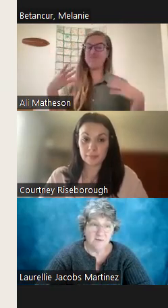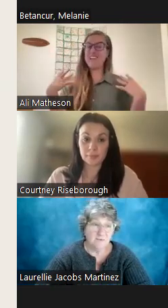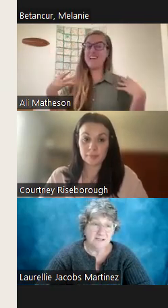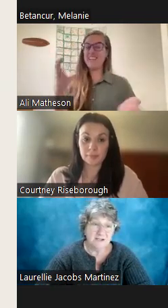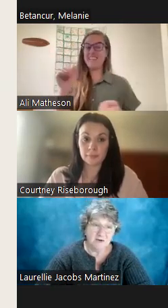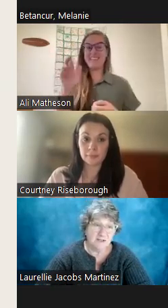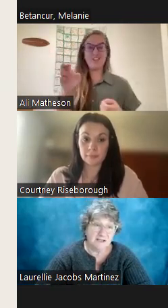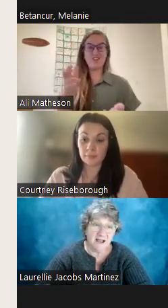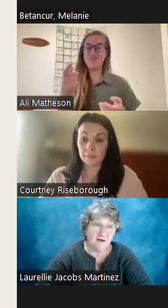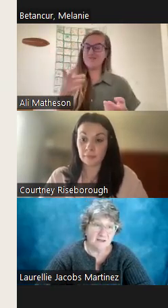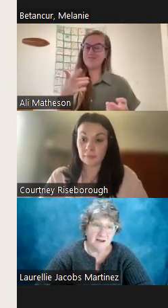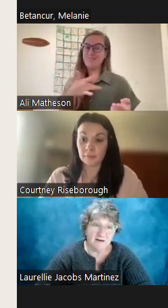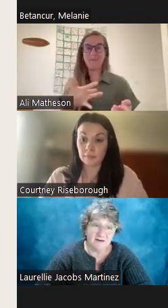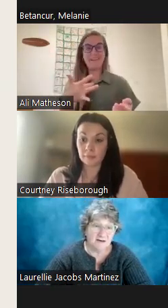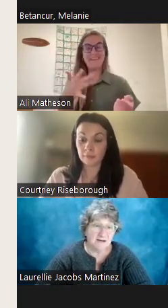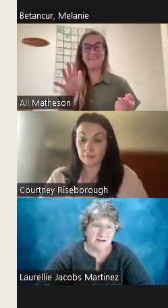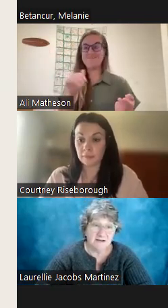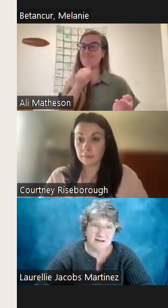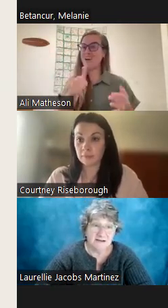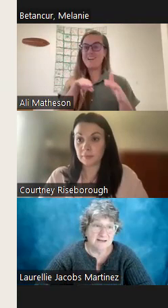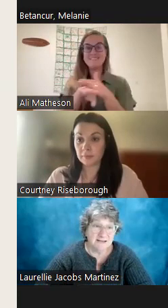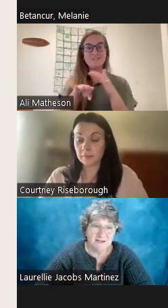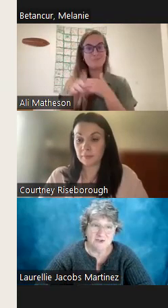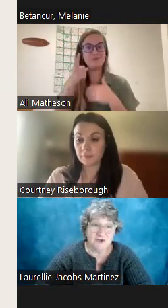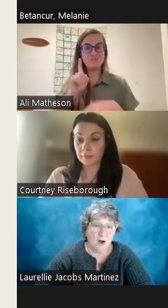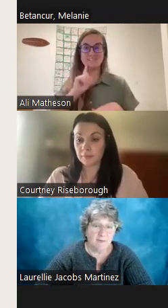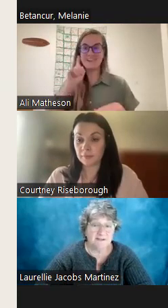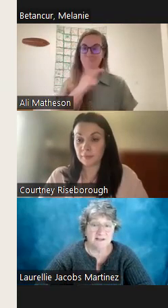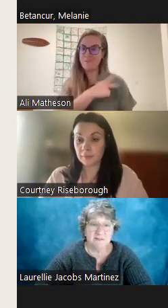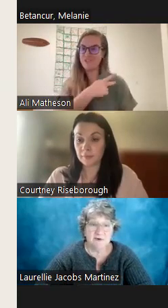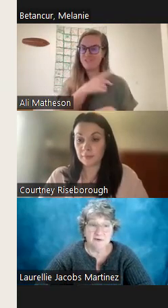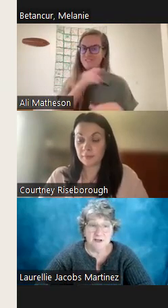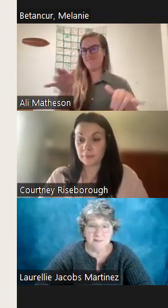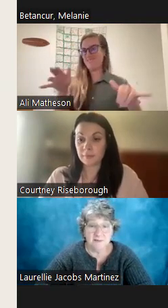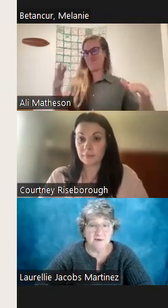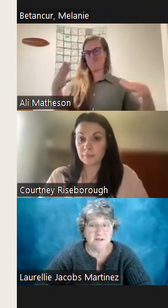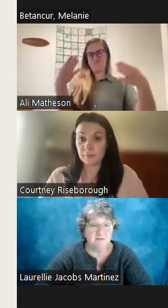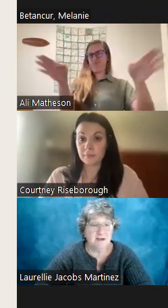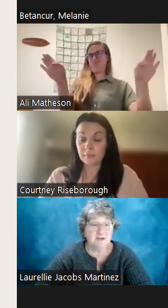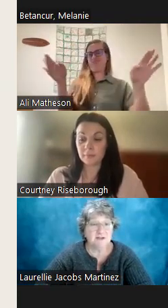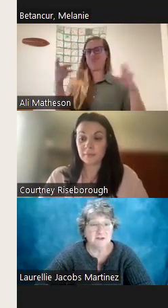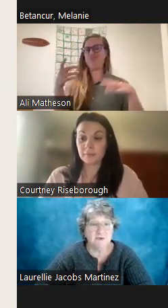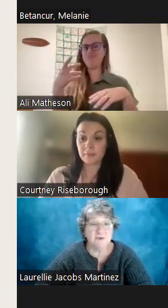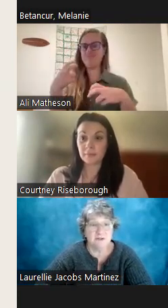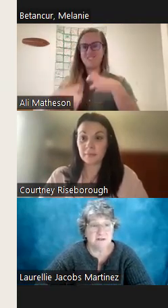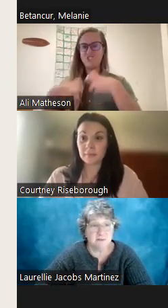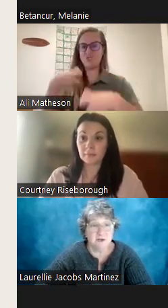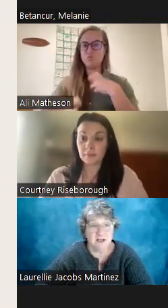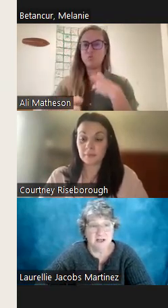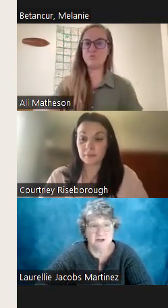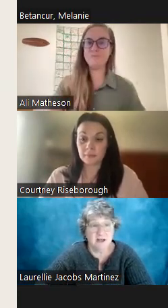I mean, really generally, healthcare tends to not be accessible for deaf people and deaf patients due to